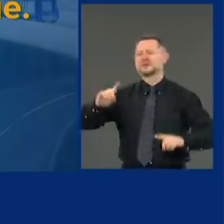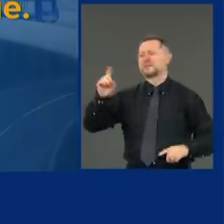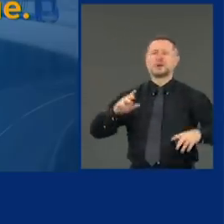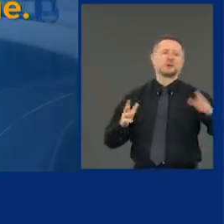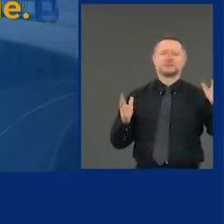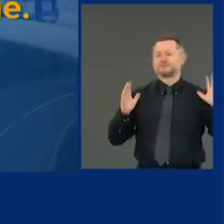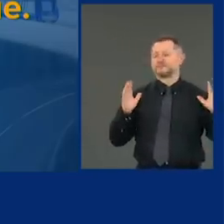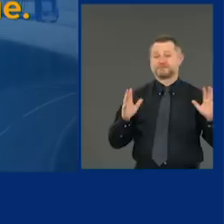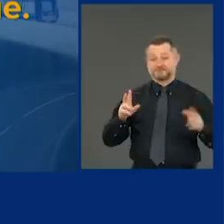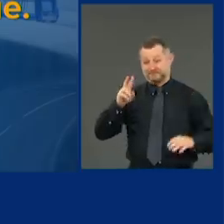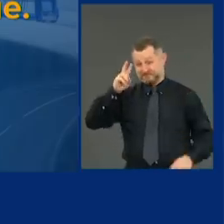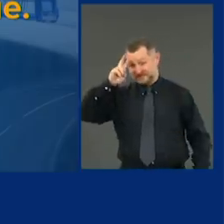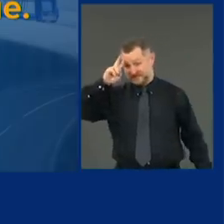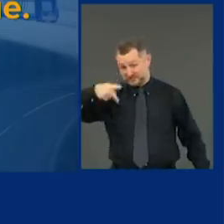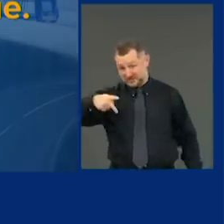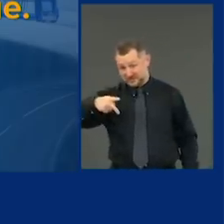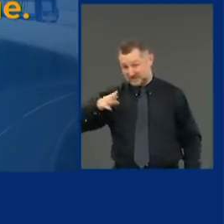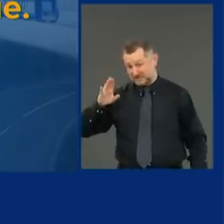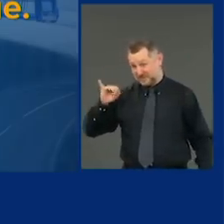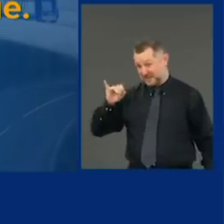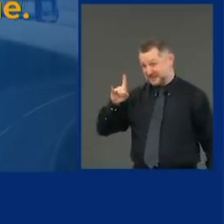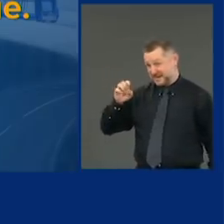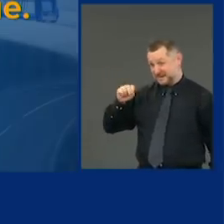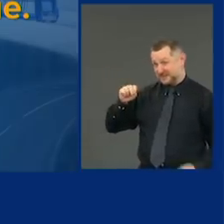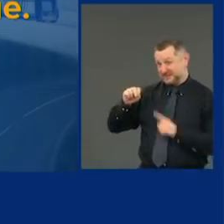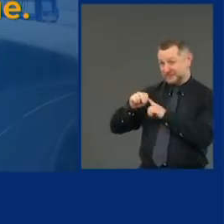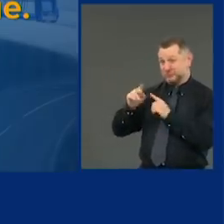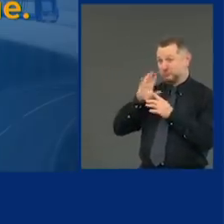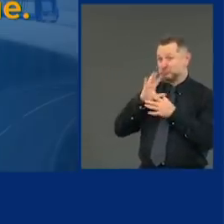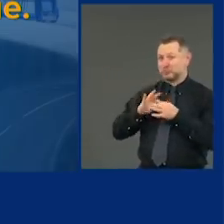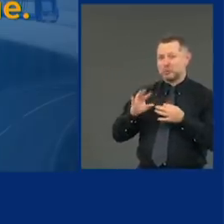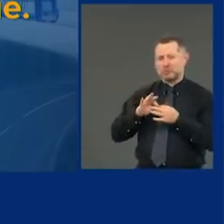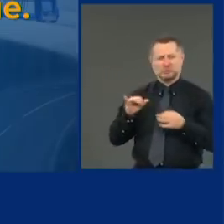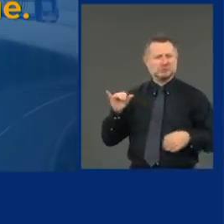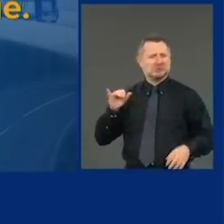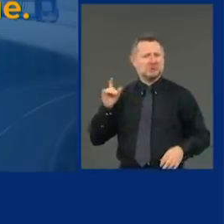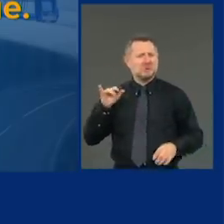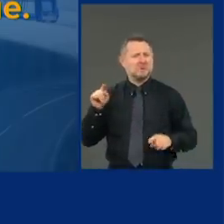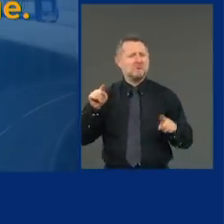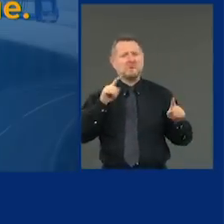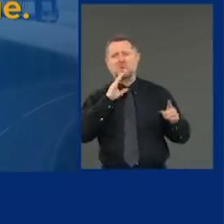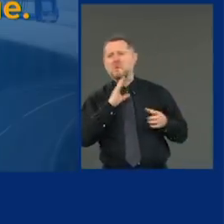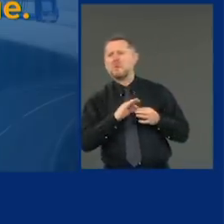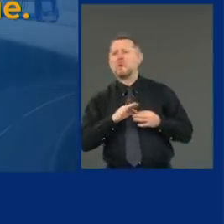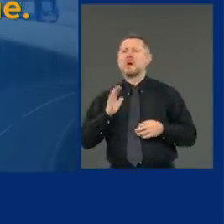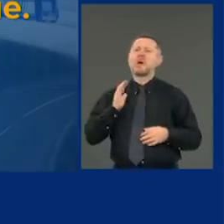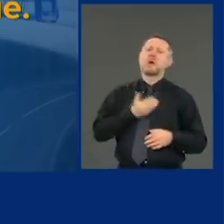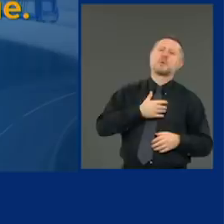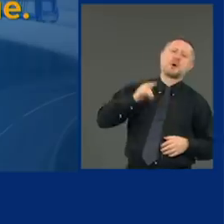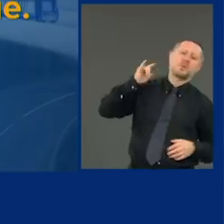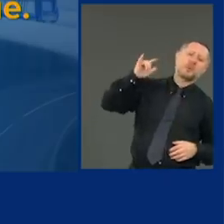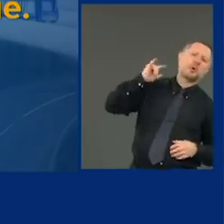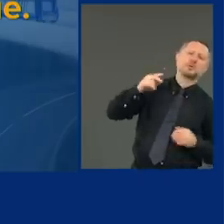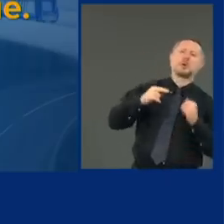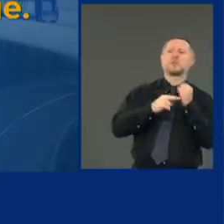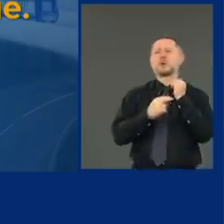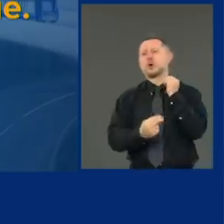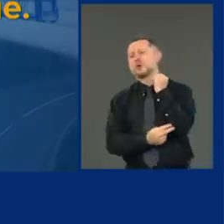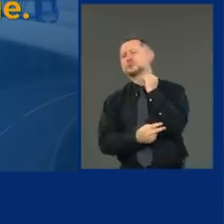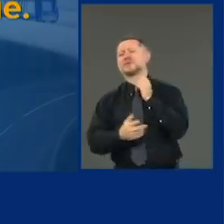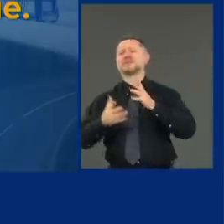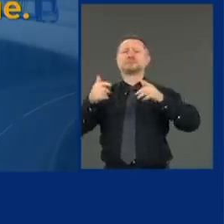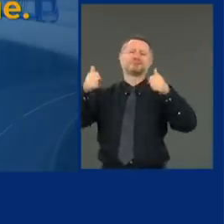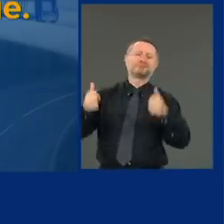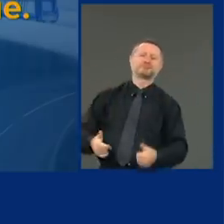Vice President Biden talks about it. We have major infrastructure needs. We're not building. The rest of the world is passing us by. It's